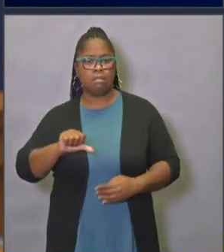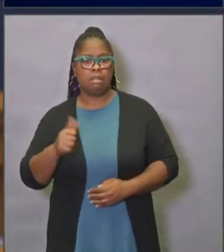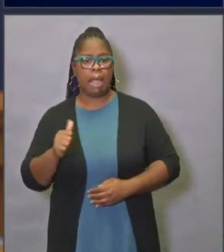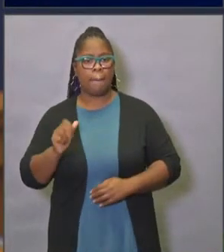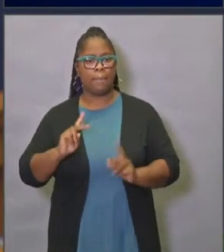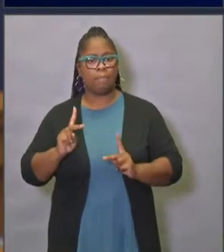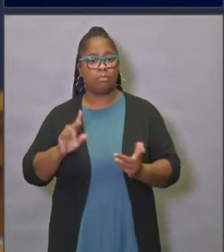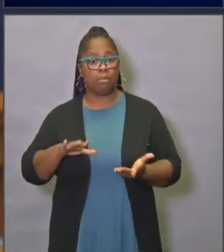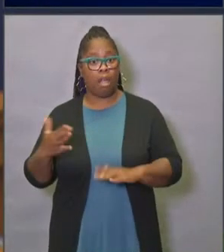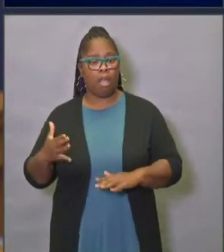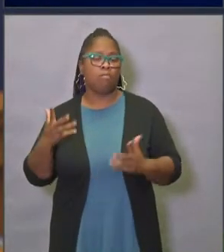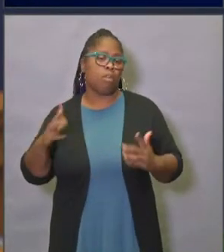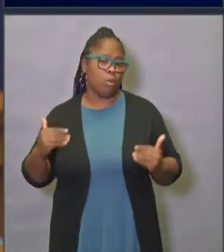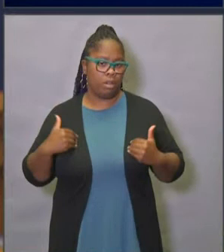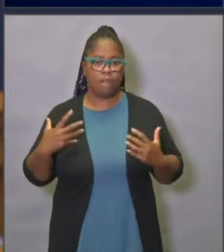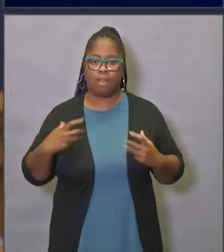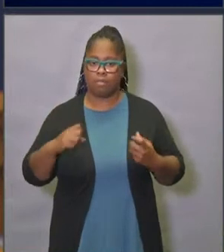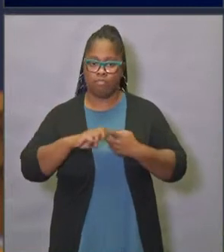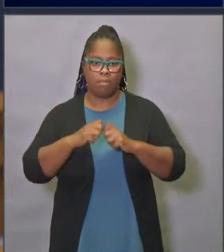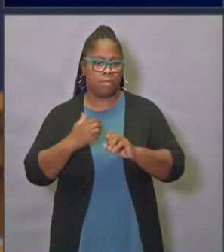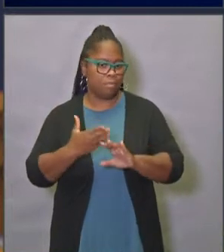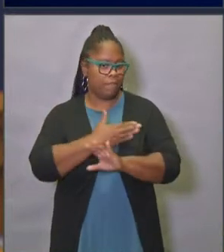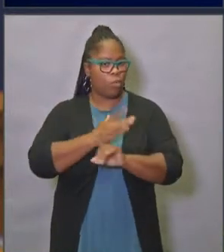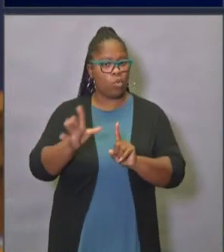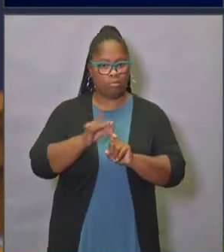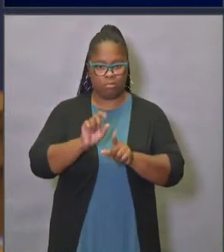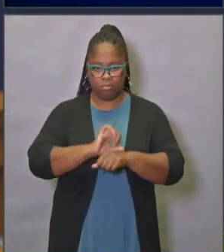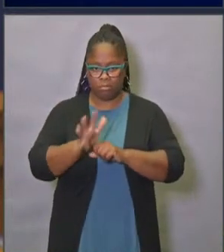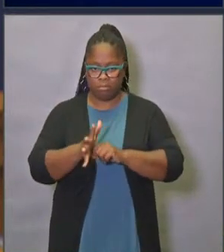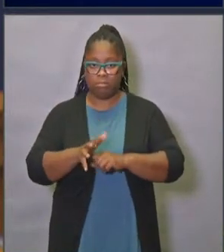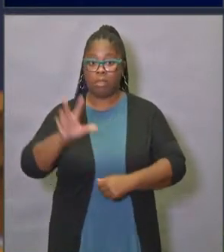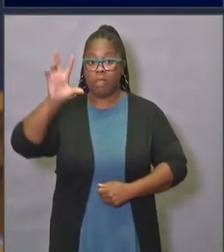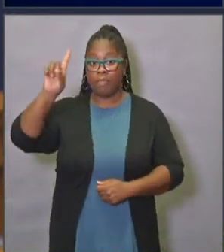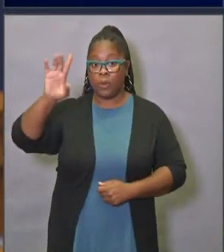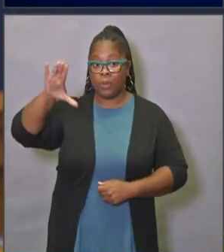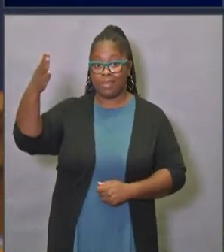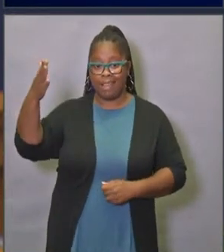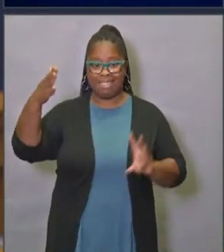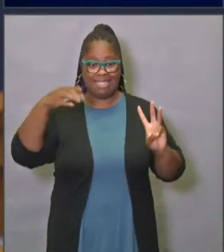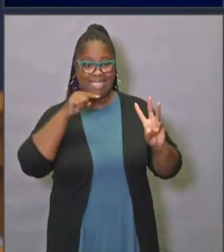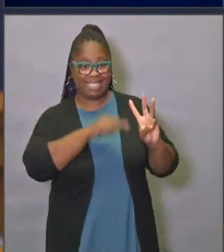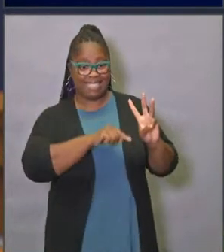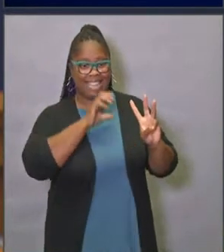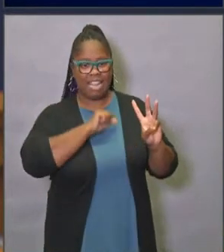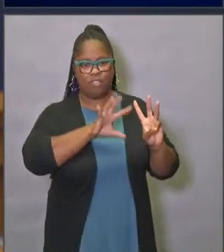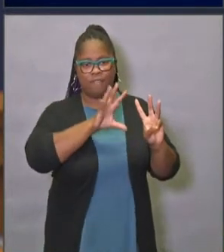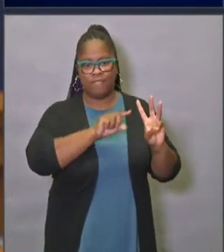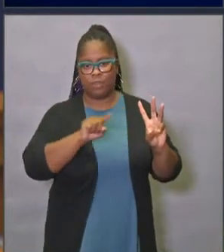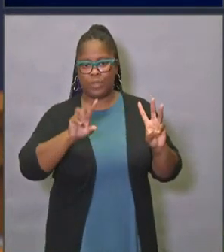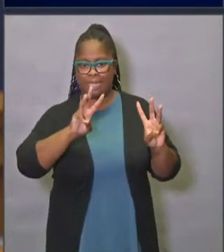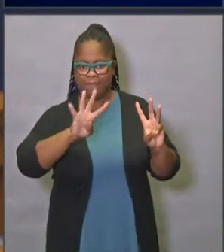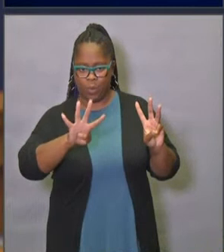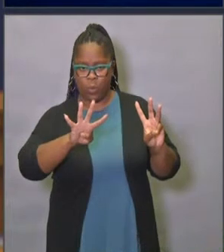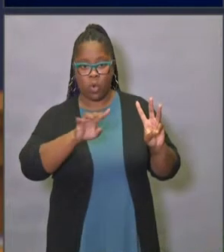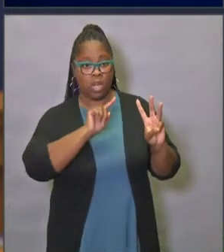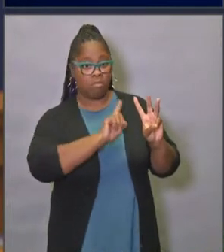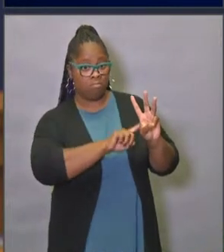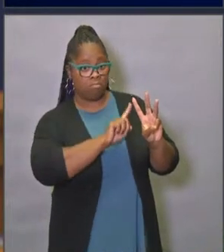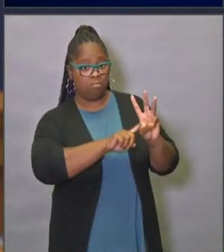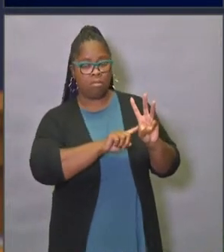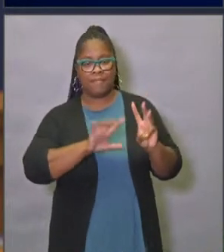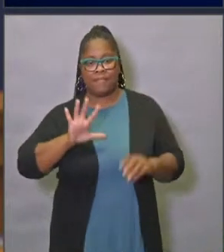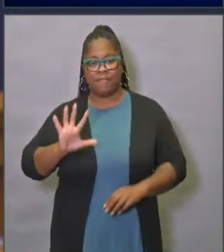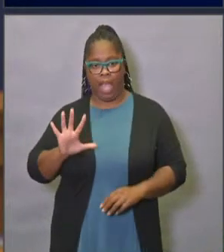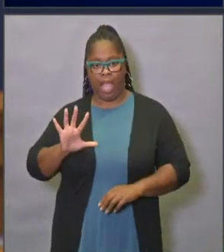group who passed away had underlying health conditions. 6 people who died are between the ages of 50 and 64, and 5